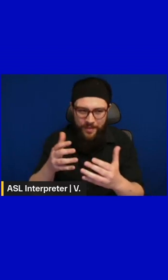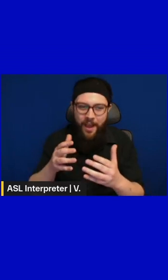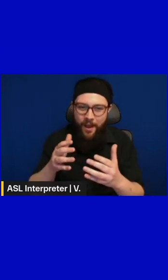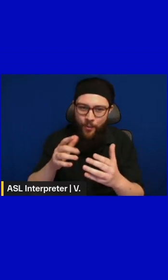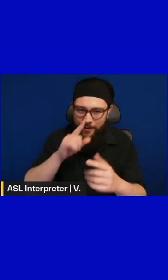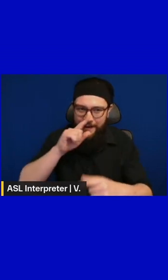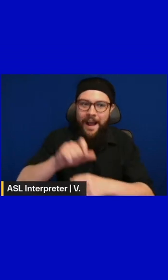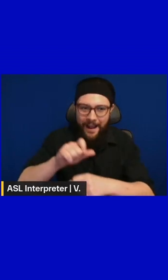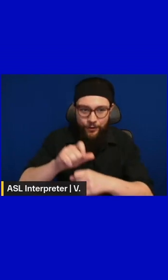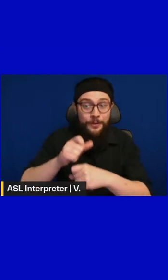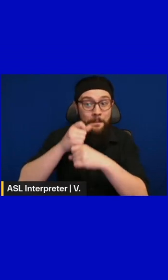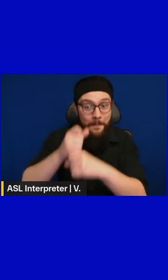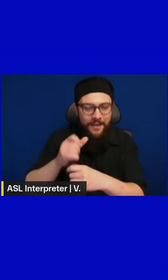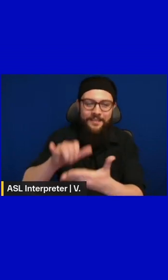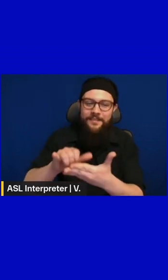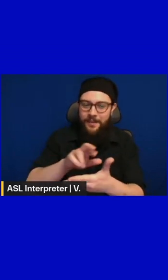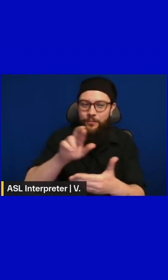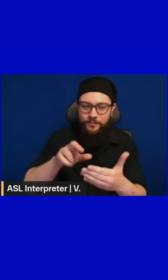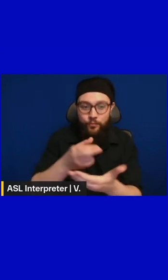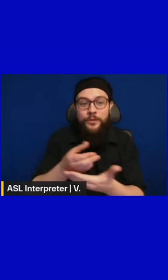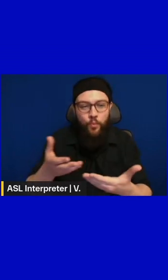the resource.